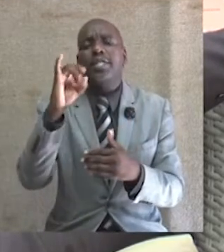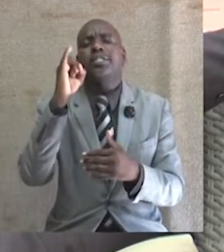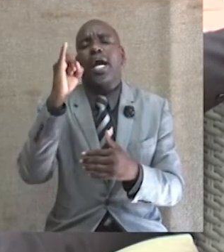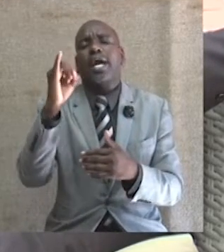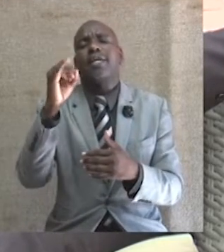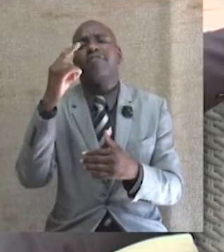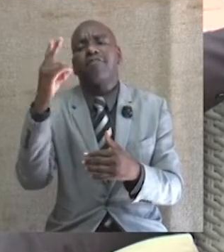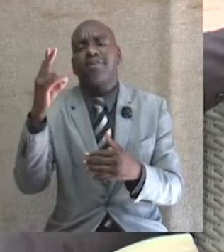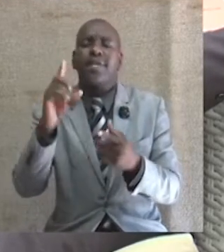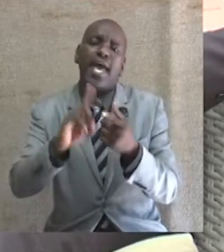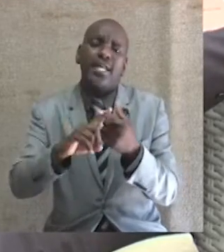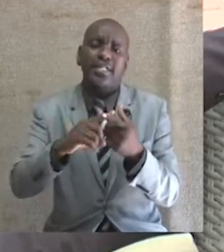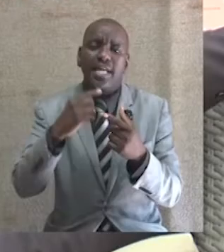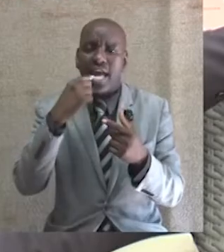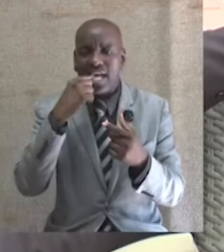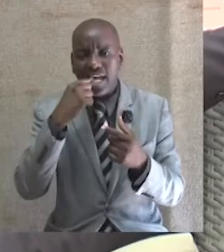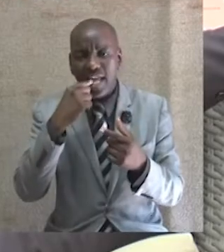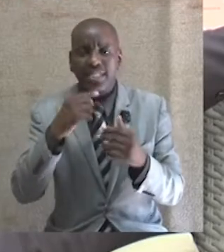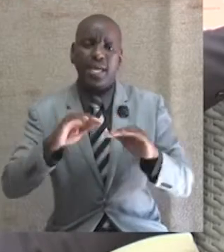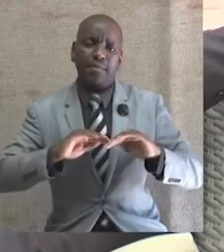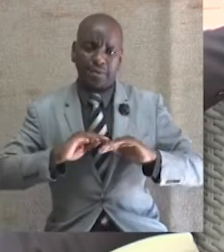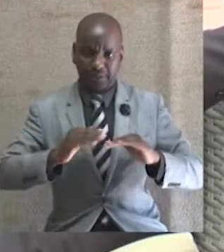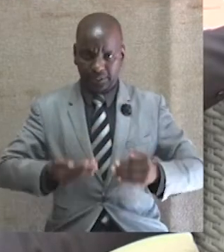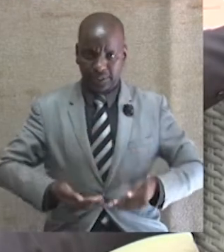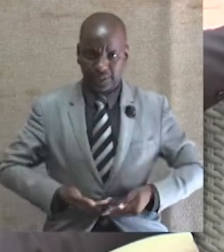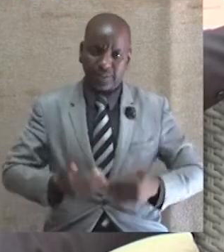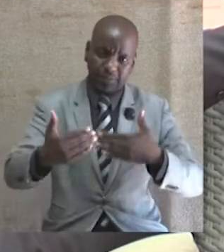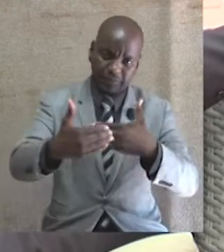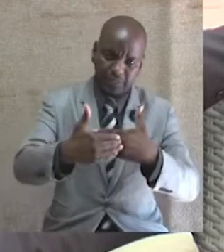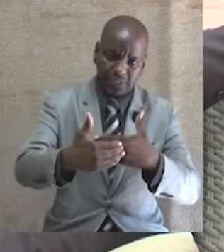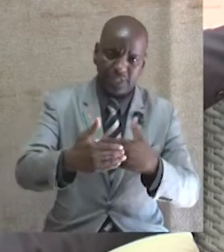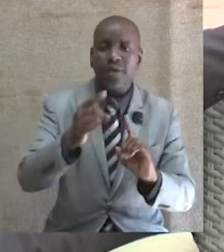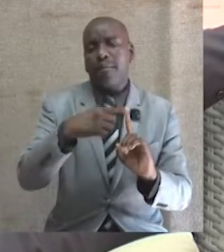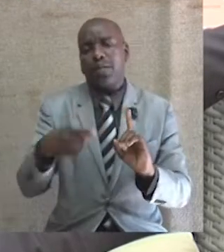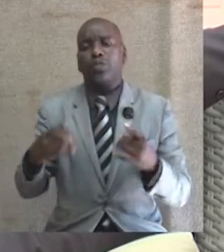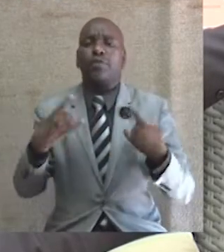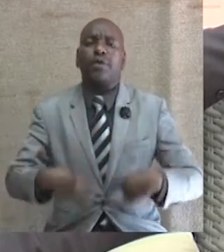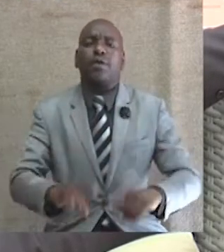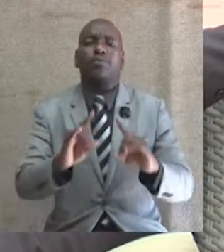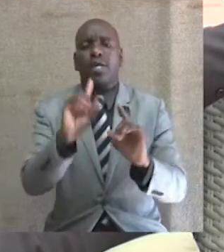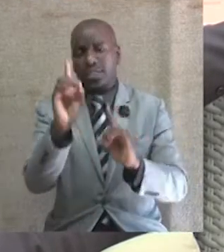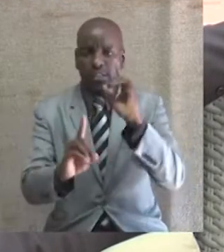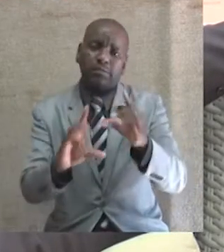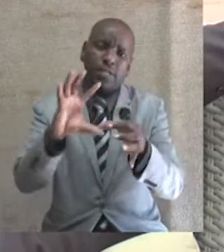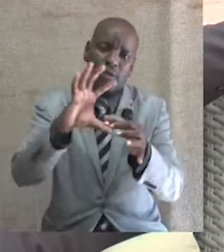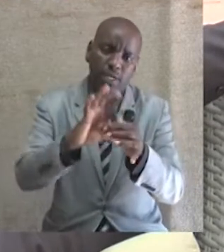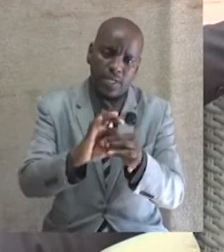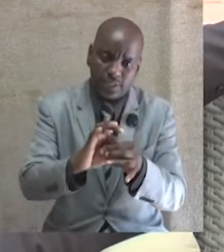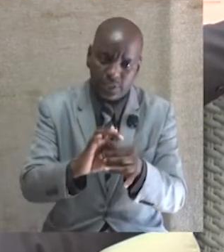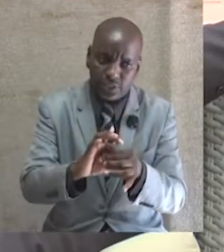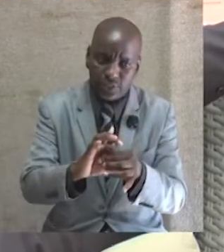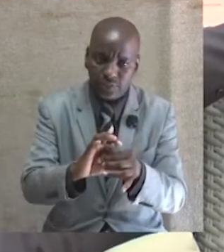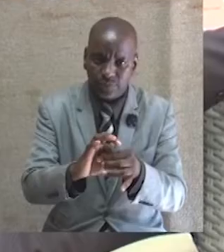HIV and AIDS and pregnancy and the drugs that are administered by the Ministry of Health and some other organizations who